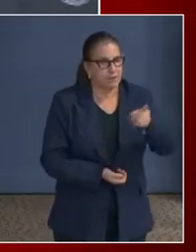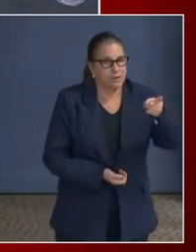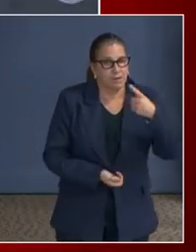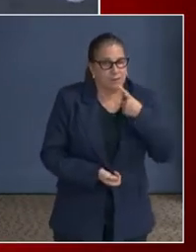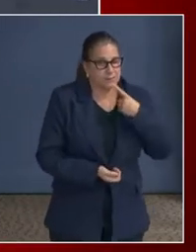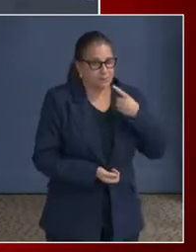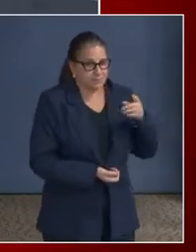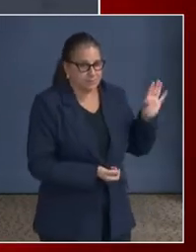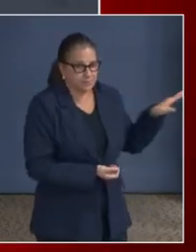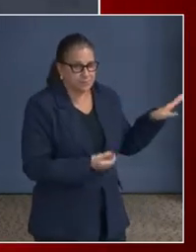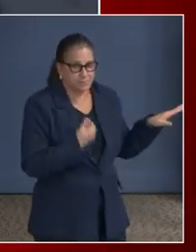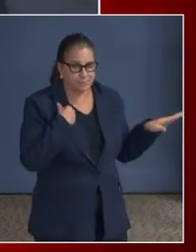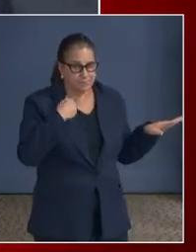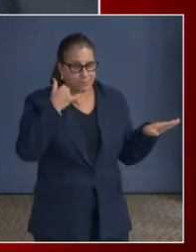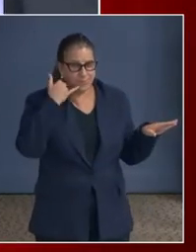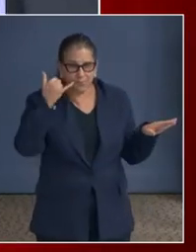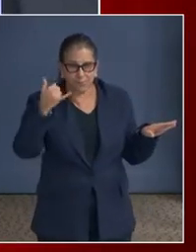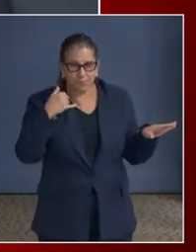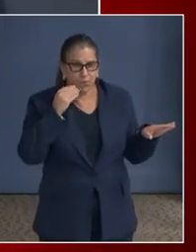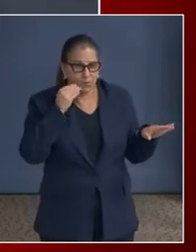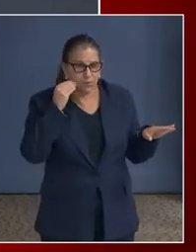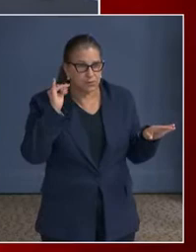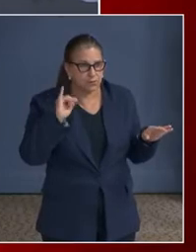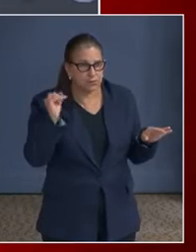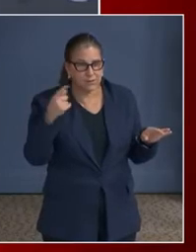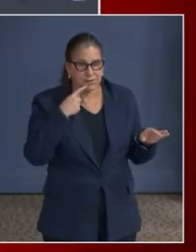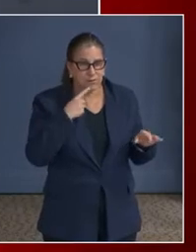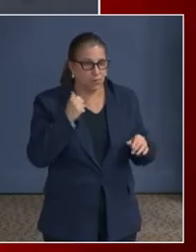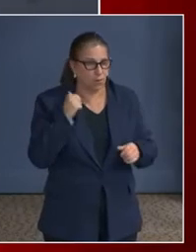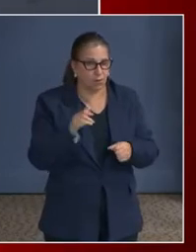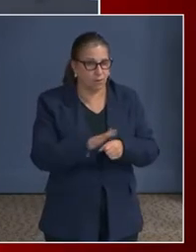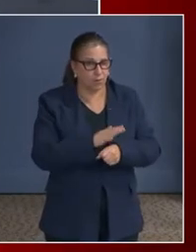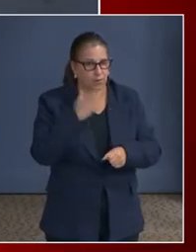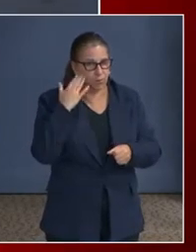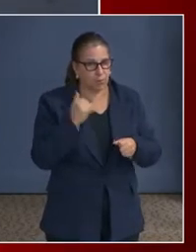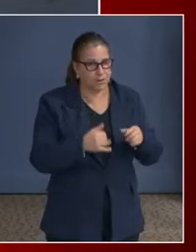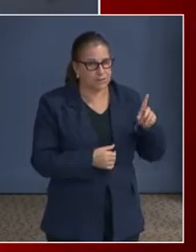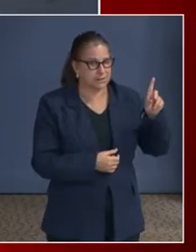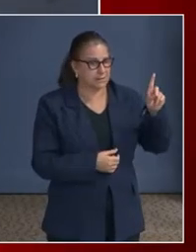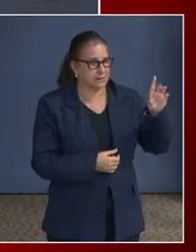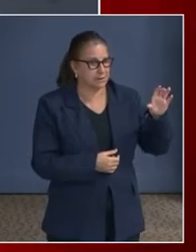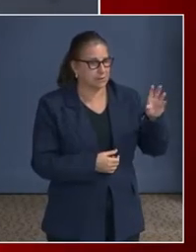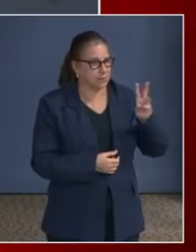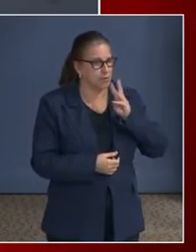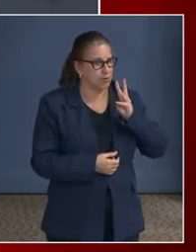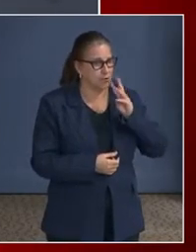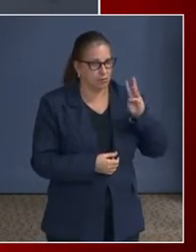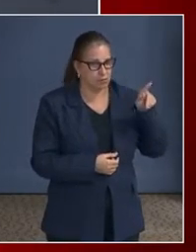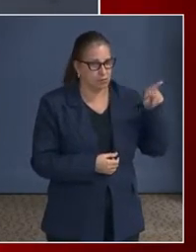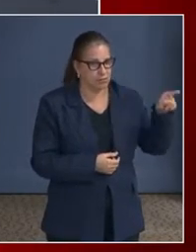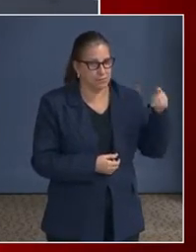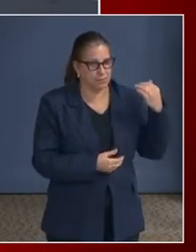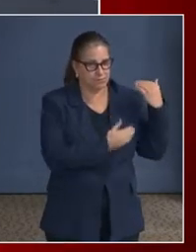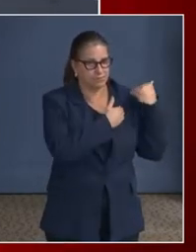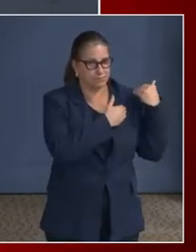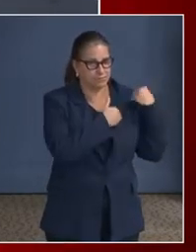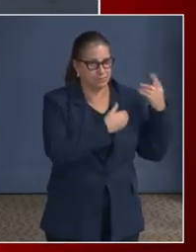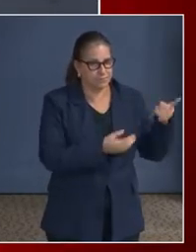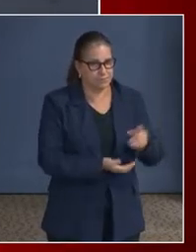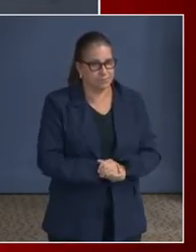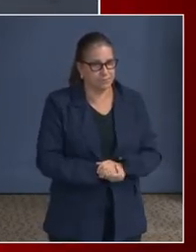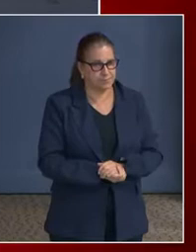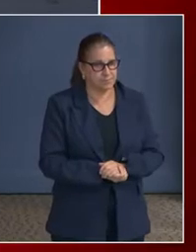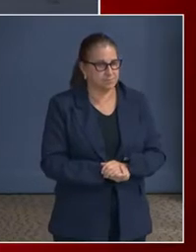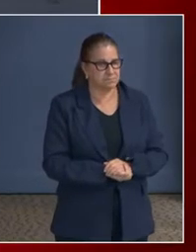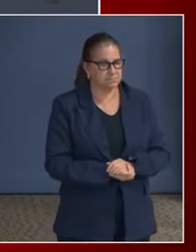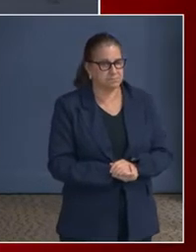they're very concerned DC Water is going to reject them. So they're really worried right now. Do you have any words of assurance for them? I don't have anything more to say